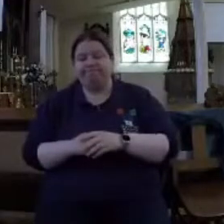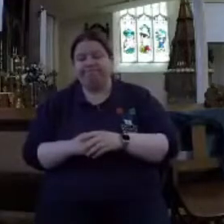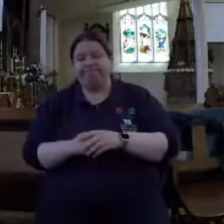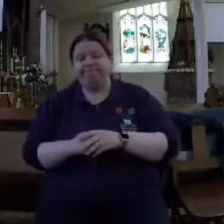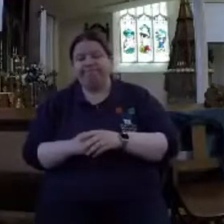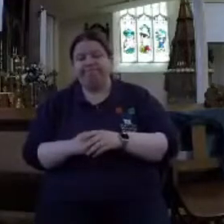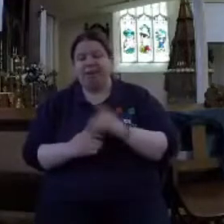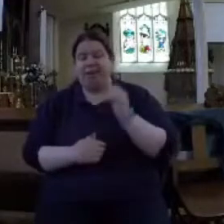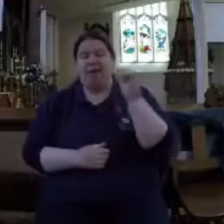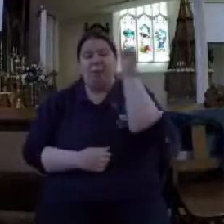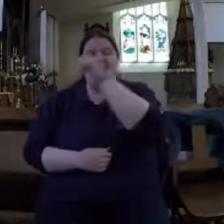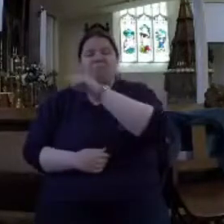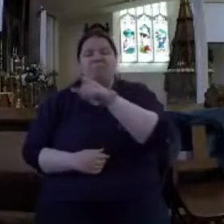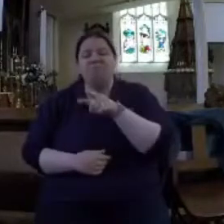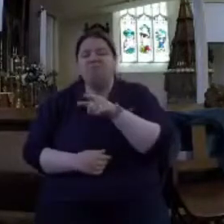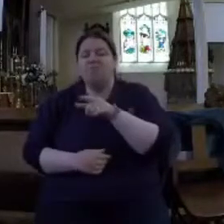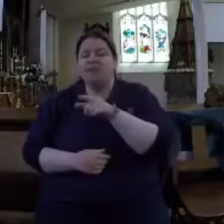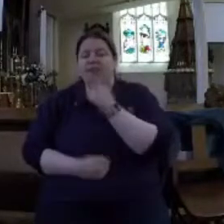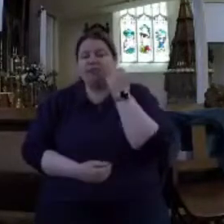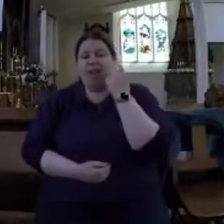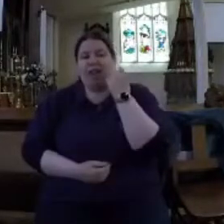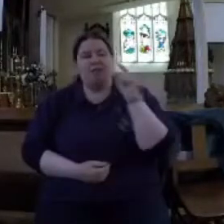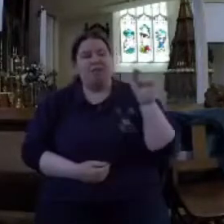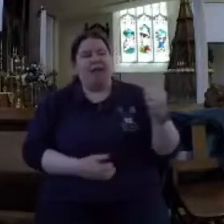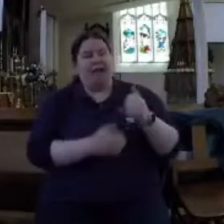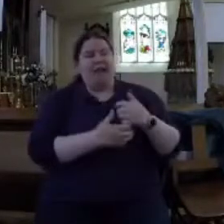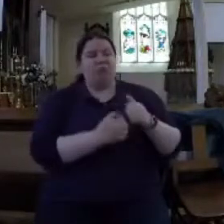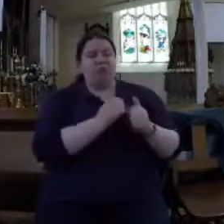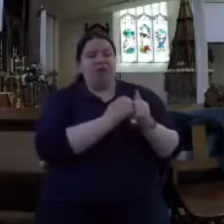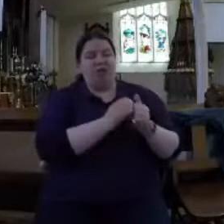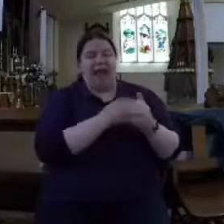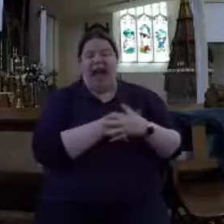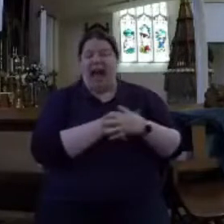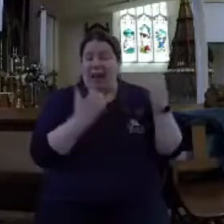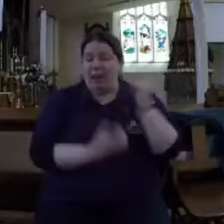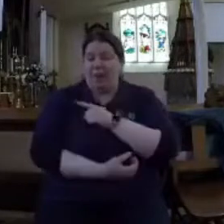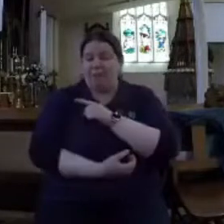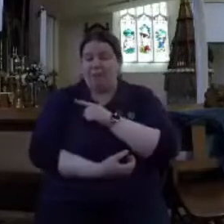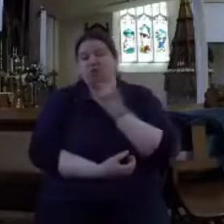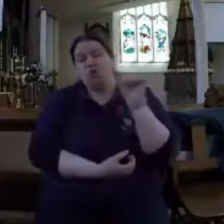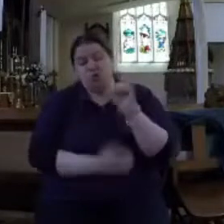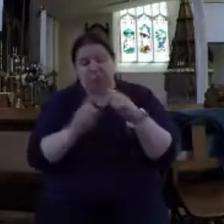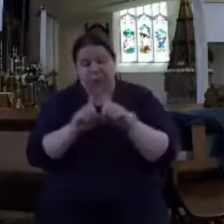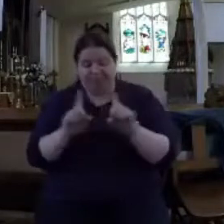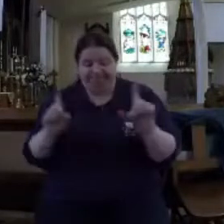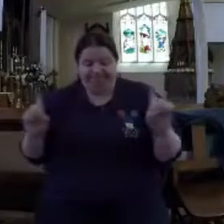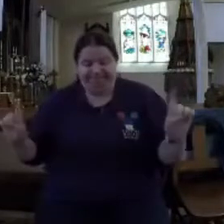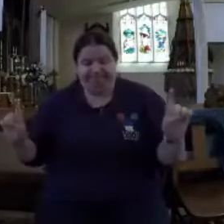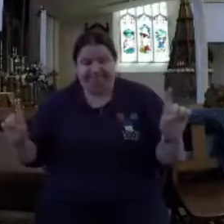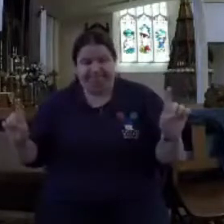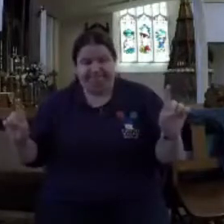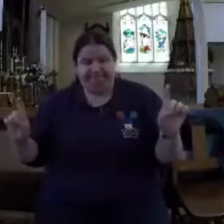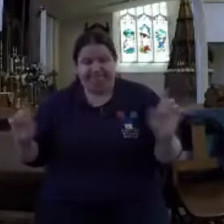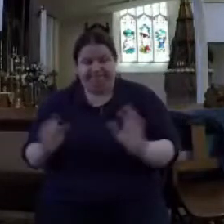So, smart move. He's clocked that he's hated, and it's a bad idea hanging around them, showing off his preferred